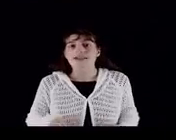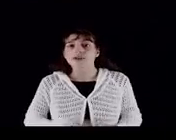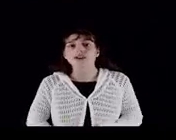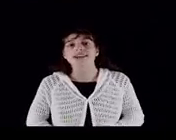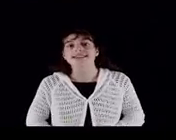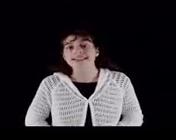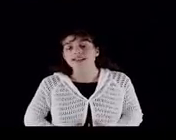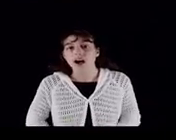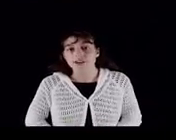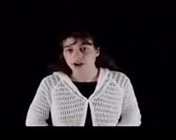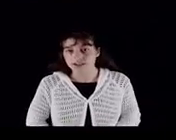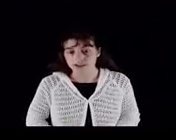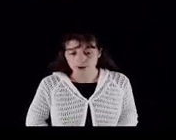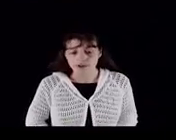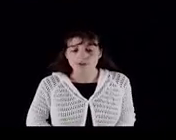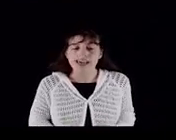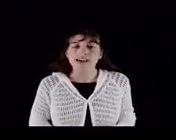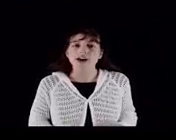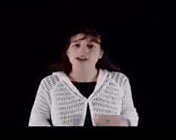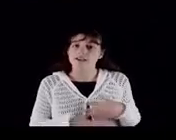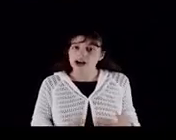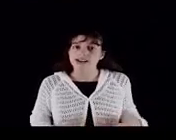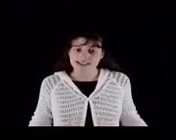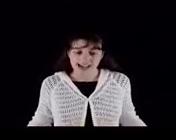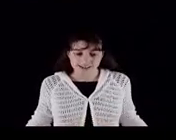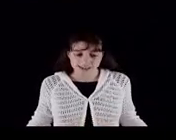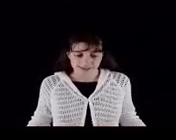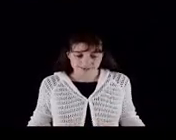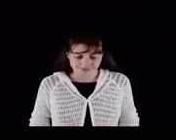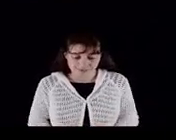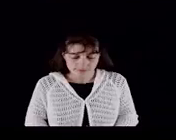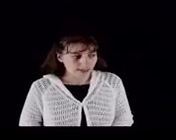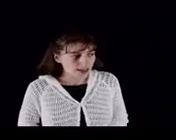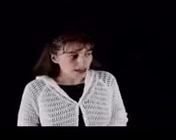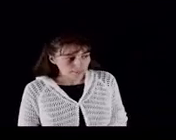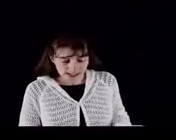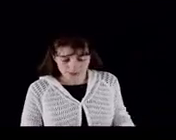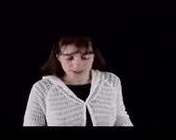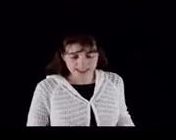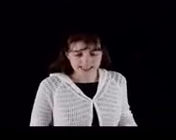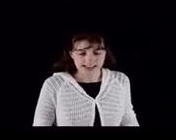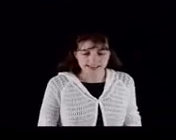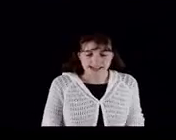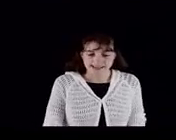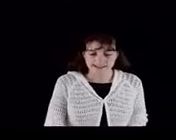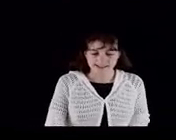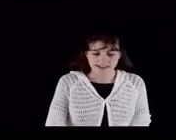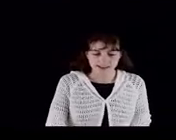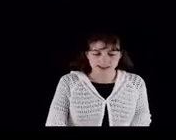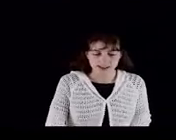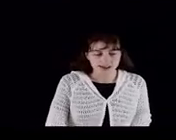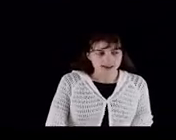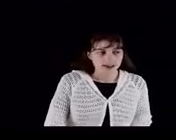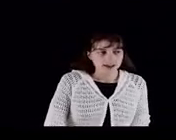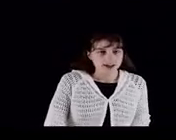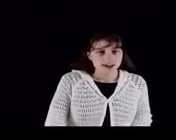and they could not see the other cars on the road. So it caused a lot of disaster. But as we're looking at this,